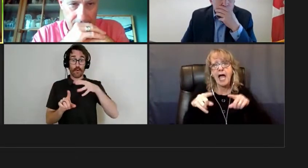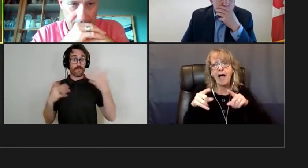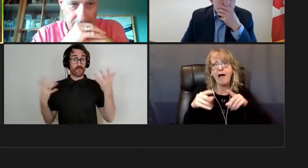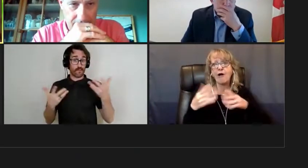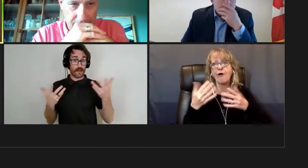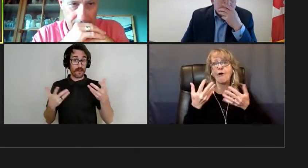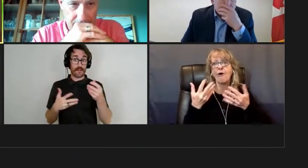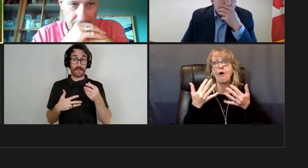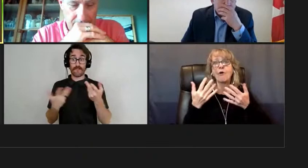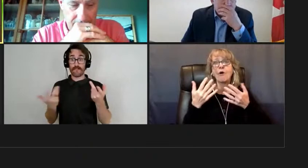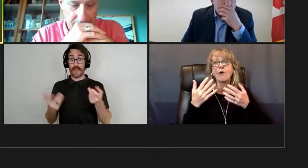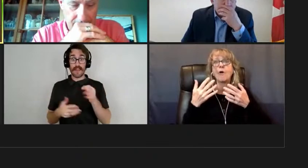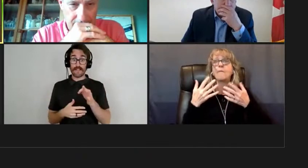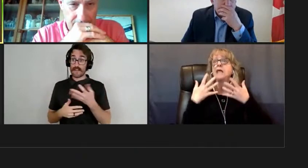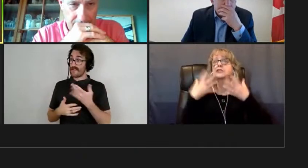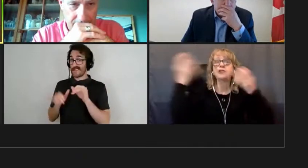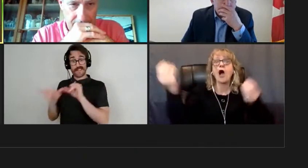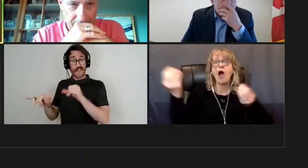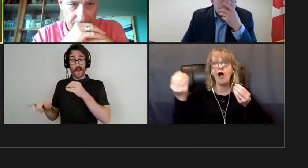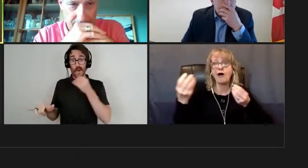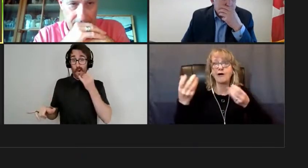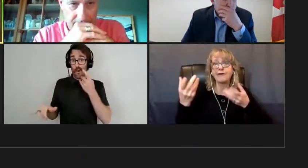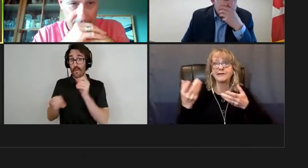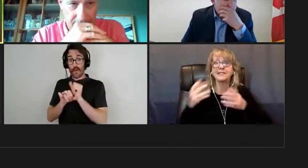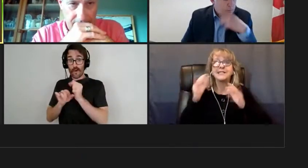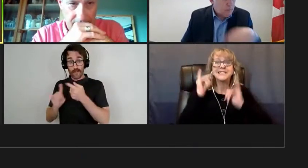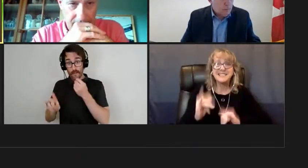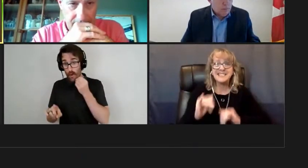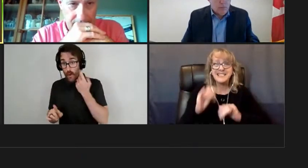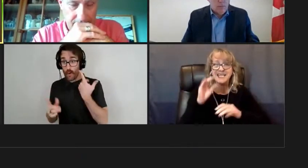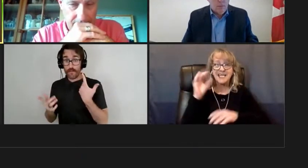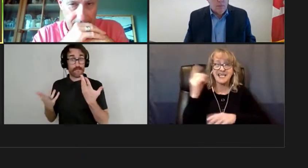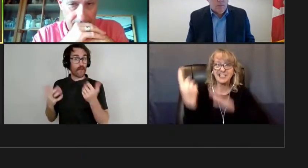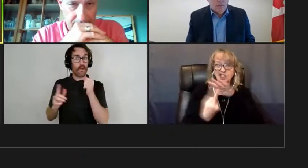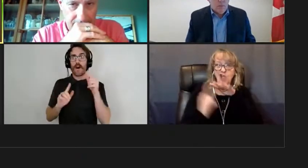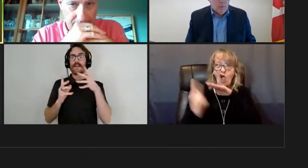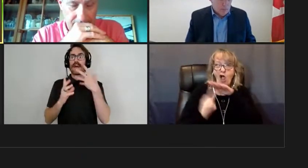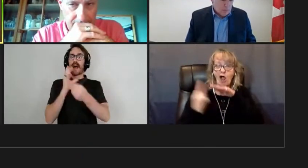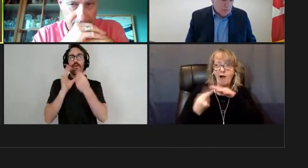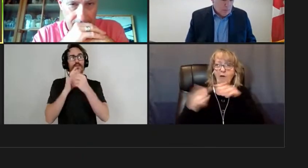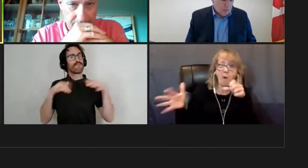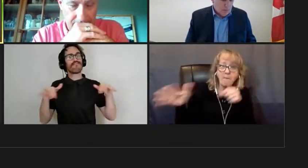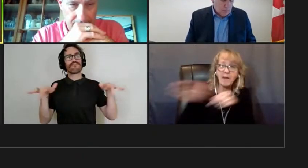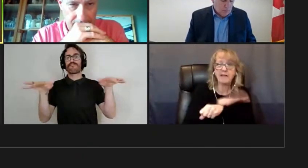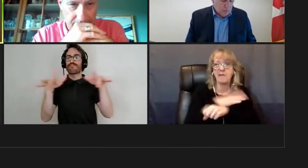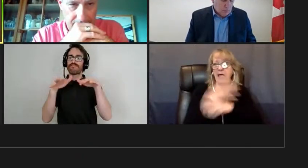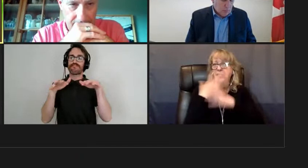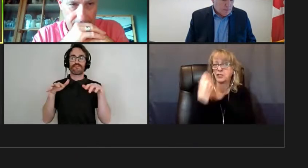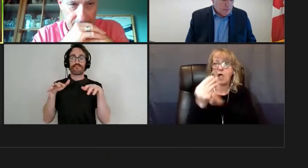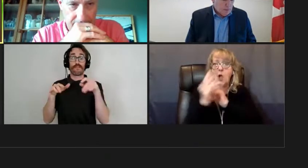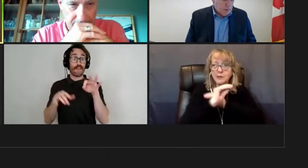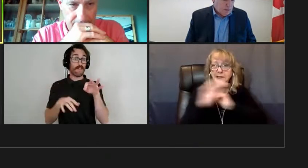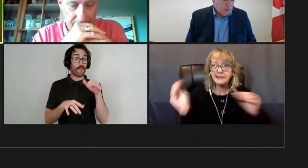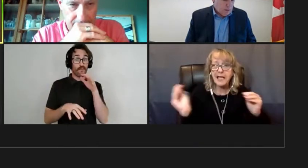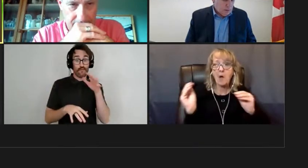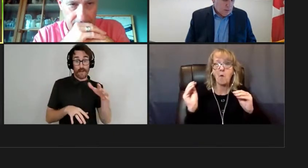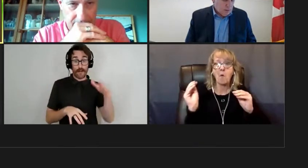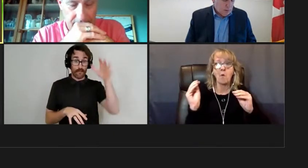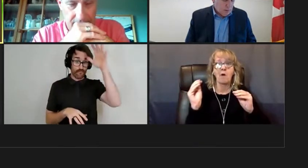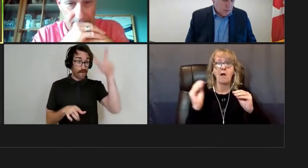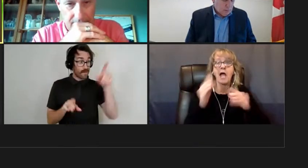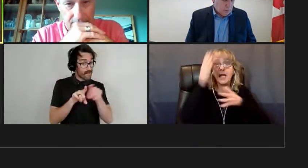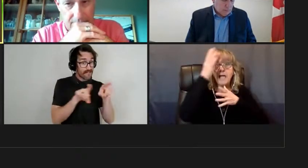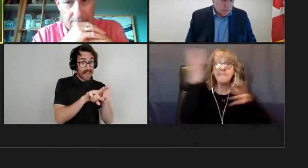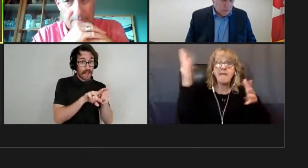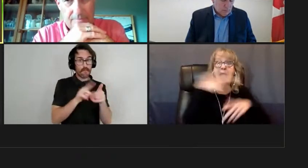they all been pretty well isolating and staying all by themselves and not going about? And then as a grandparent doing the same, that would be less risky than